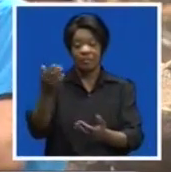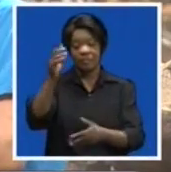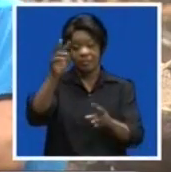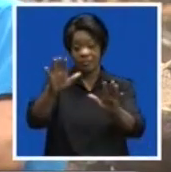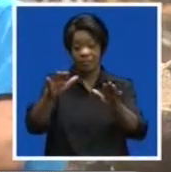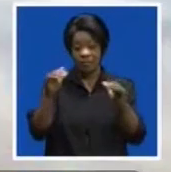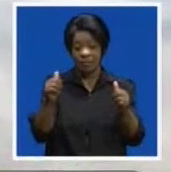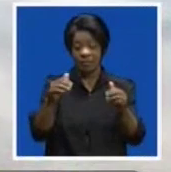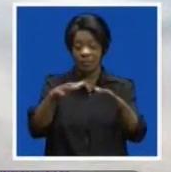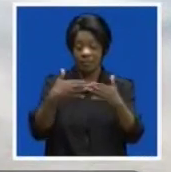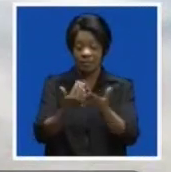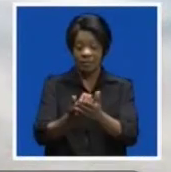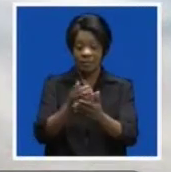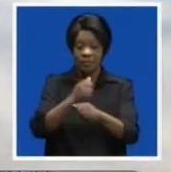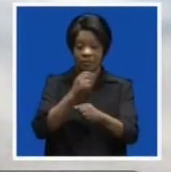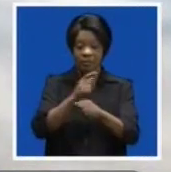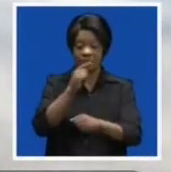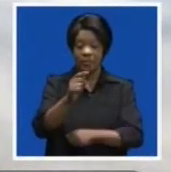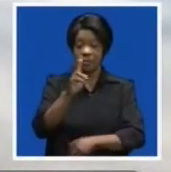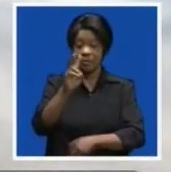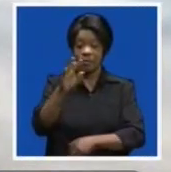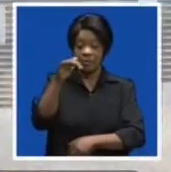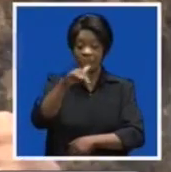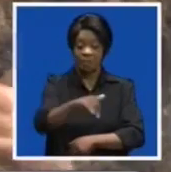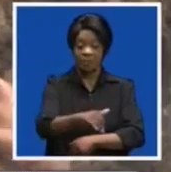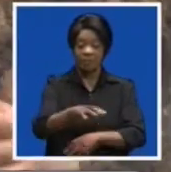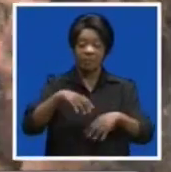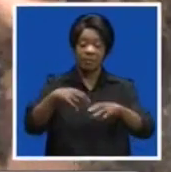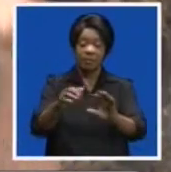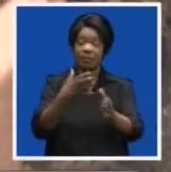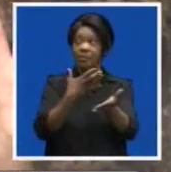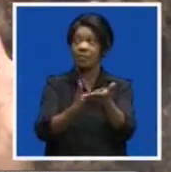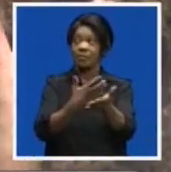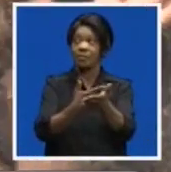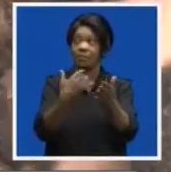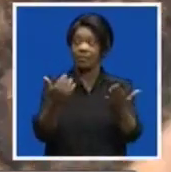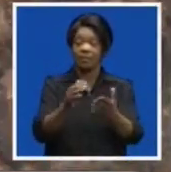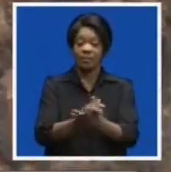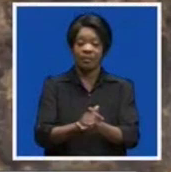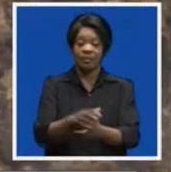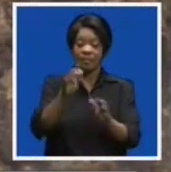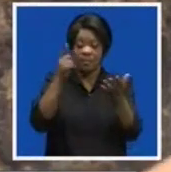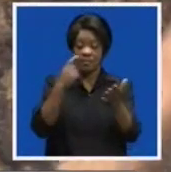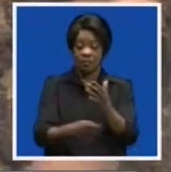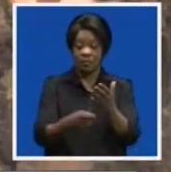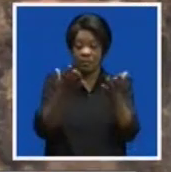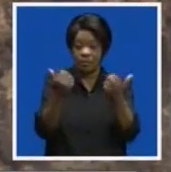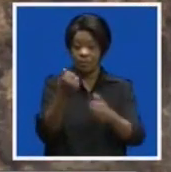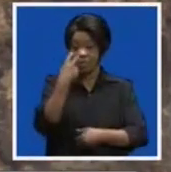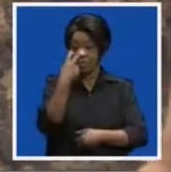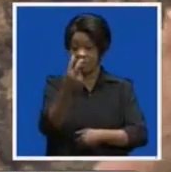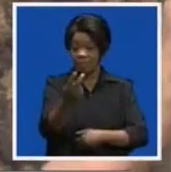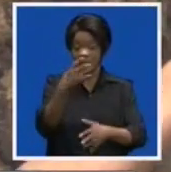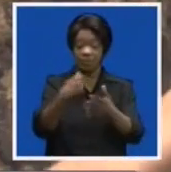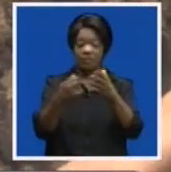on how to guarantee that the Victoria Falls remains wet. The catchment areas in northern Zambia, we need to look what is happening in that area, protect